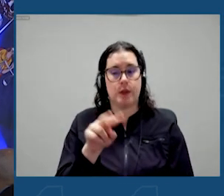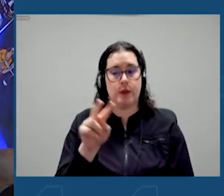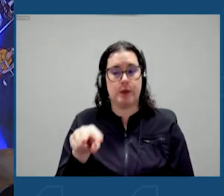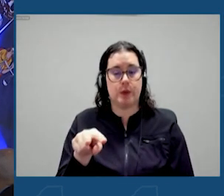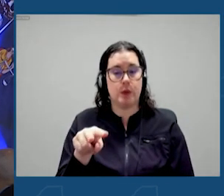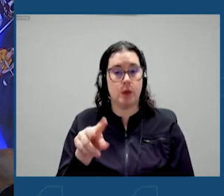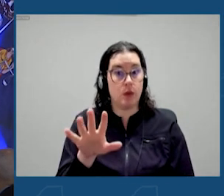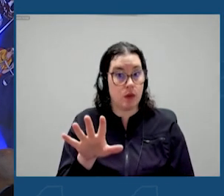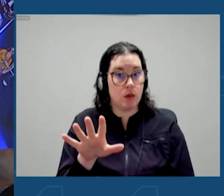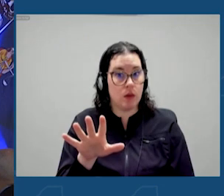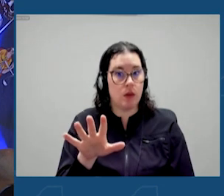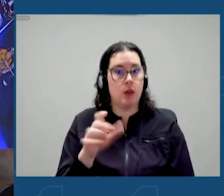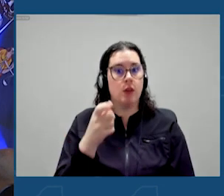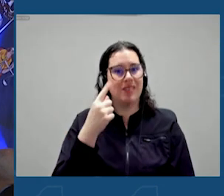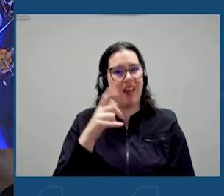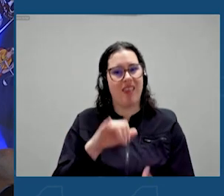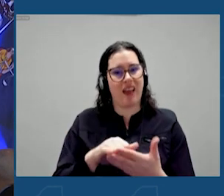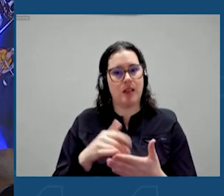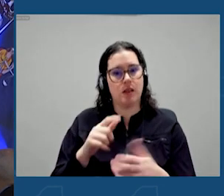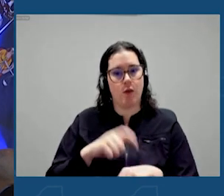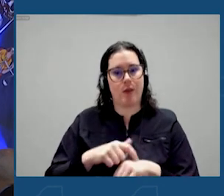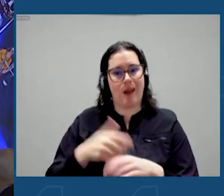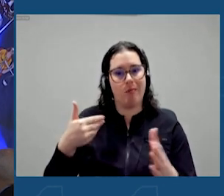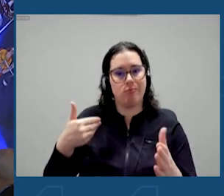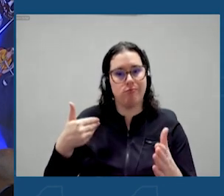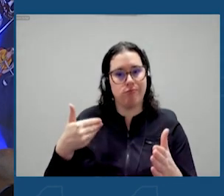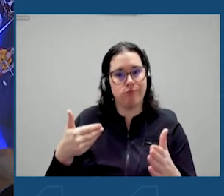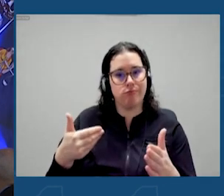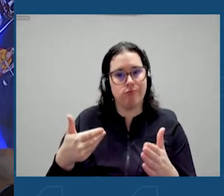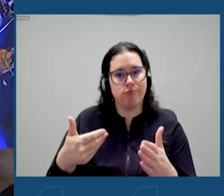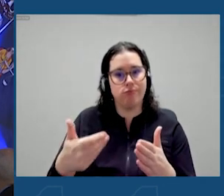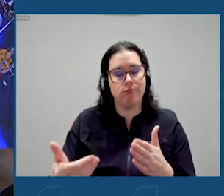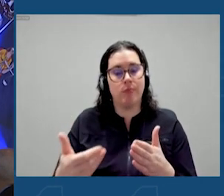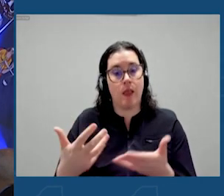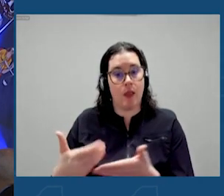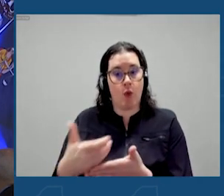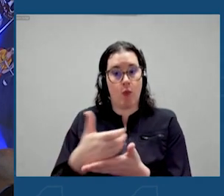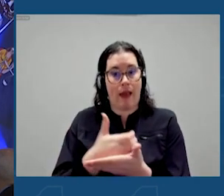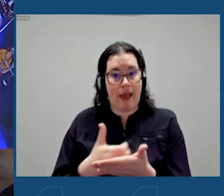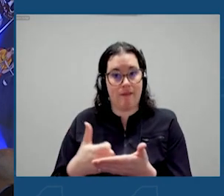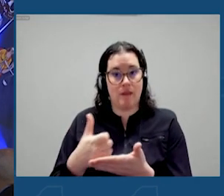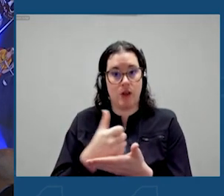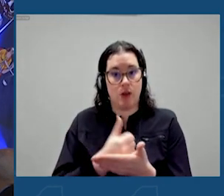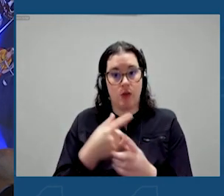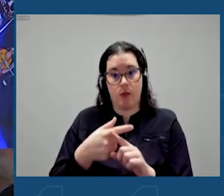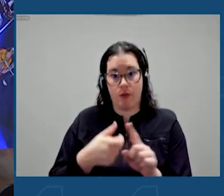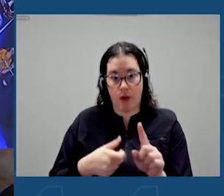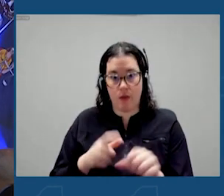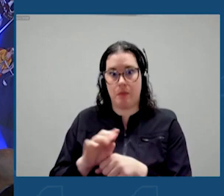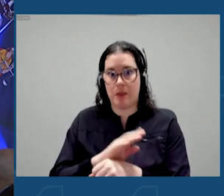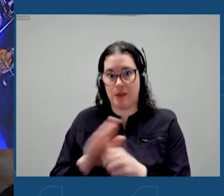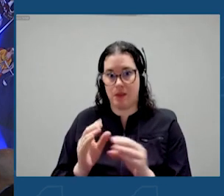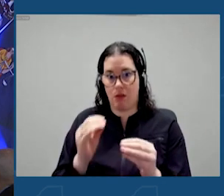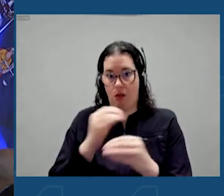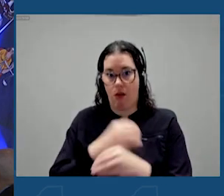is phased in over time, the revenues from commercial office space is down